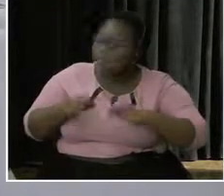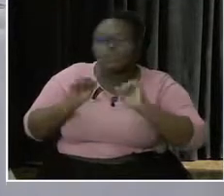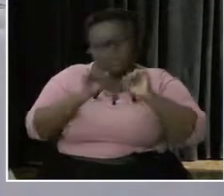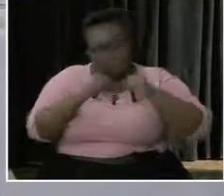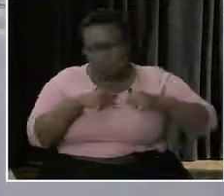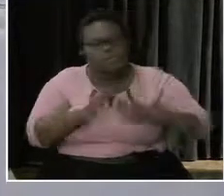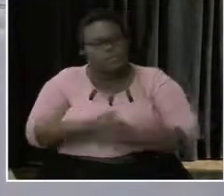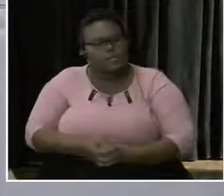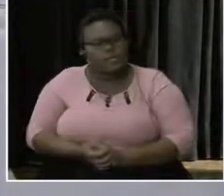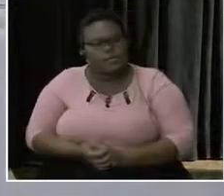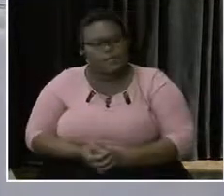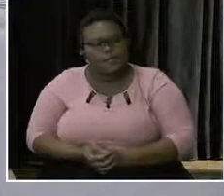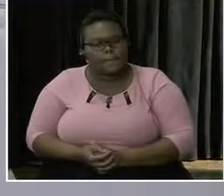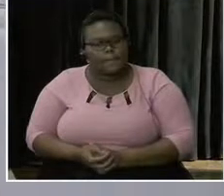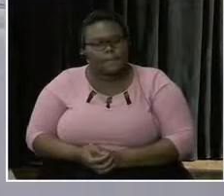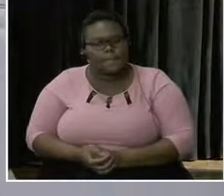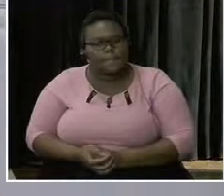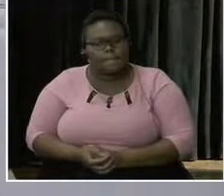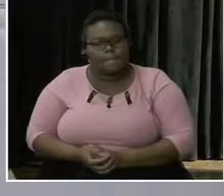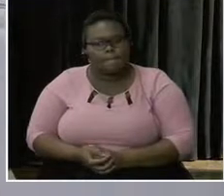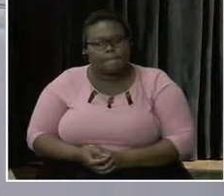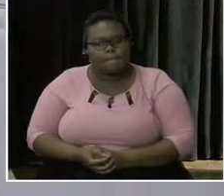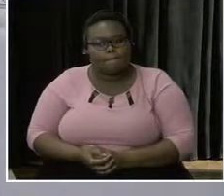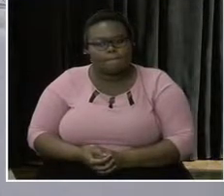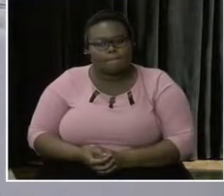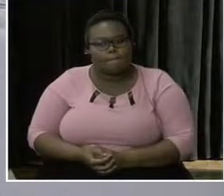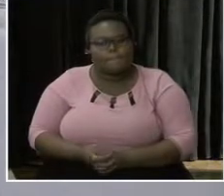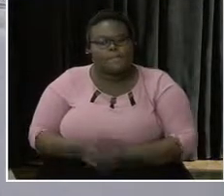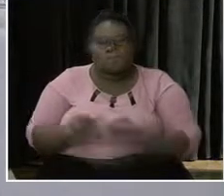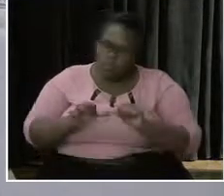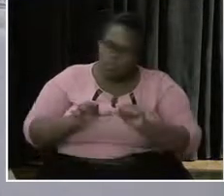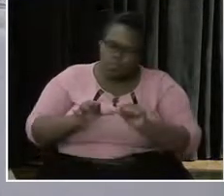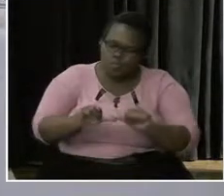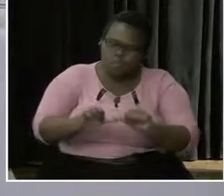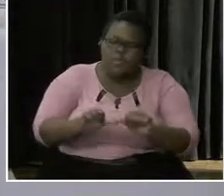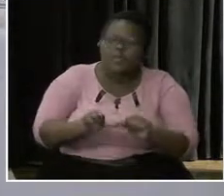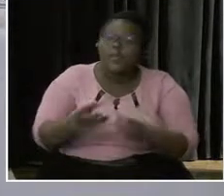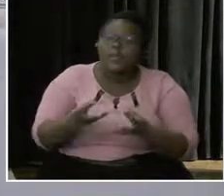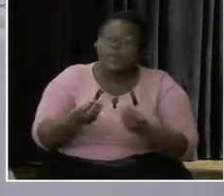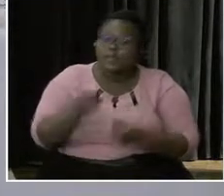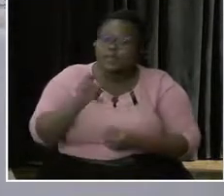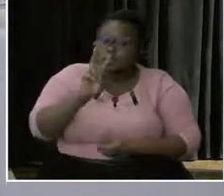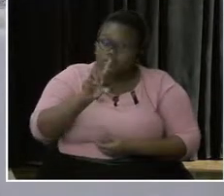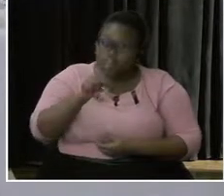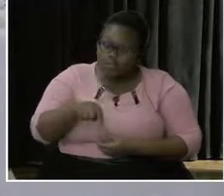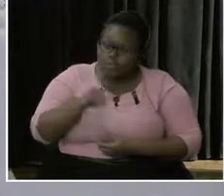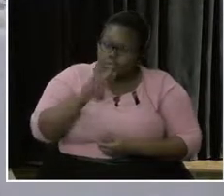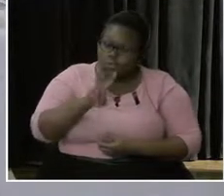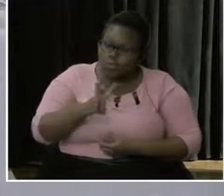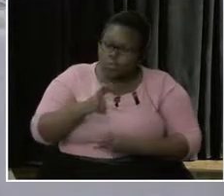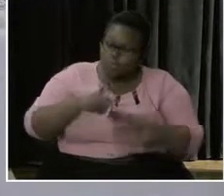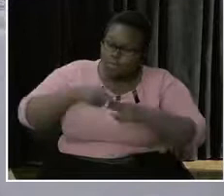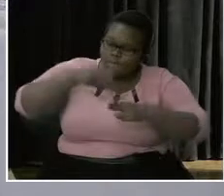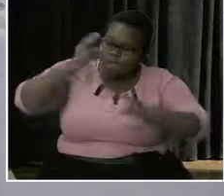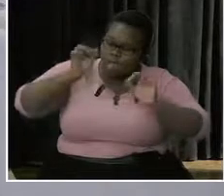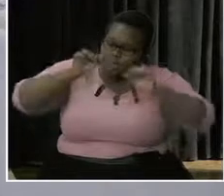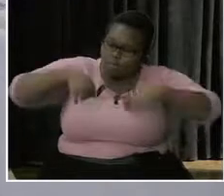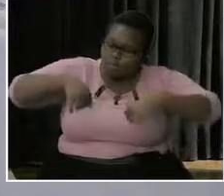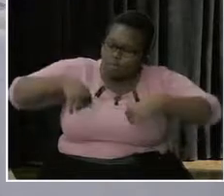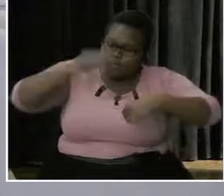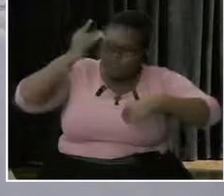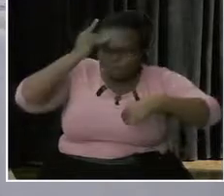Agreed. The recommendation is carried. Item 2.2, final approval of